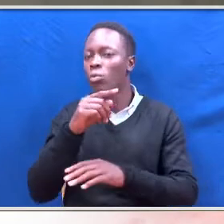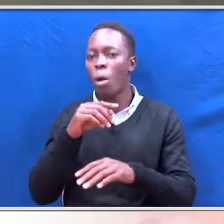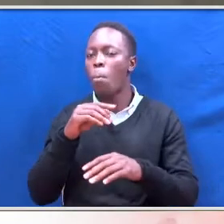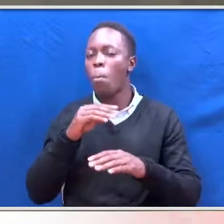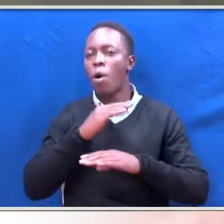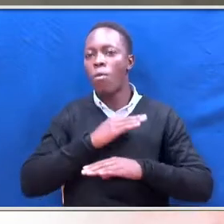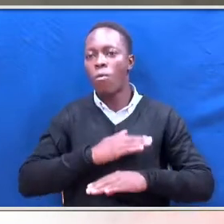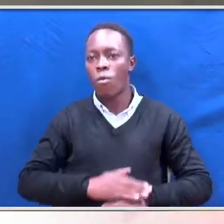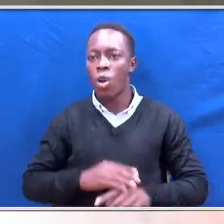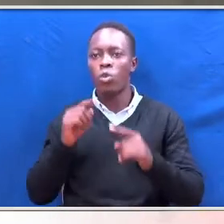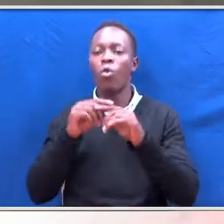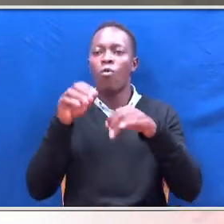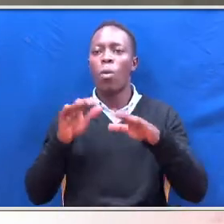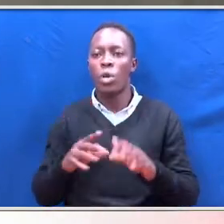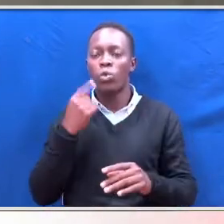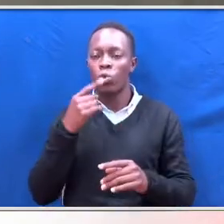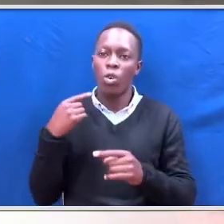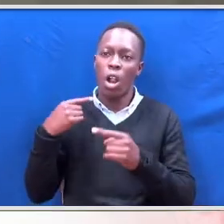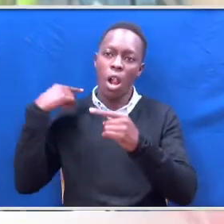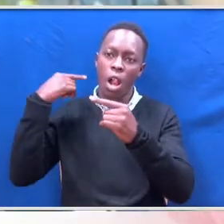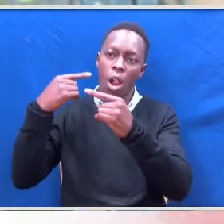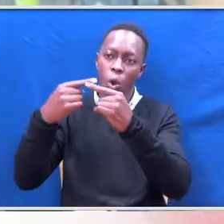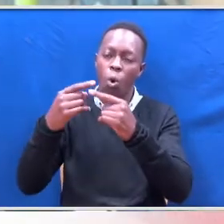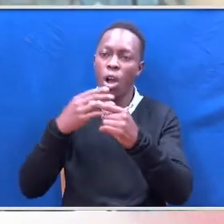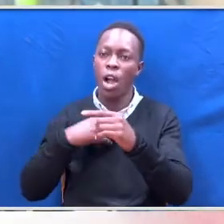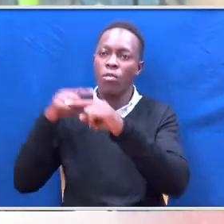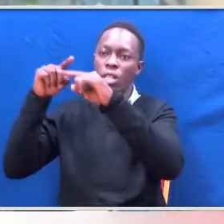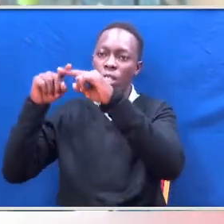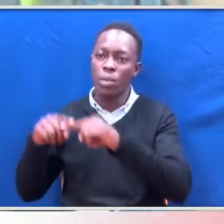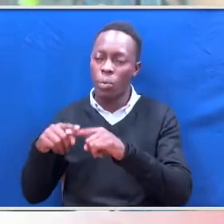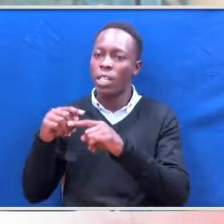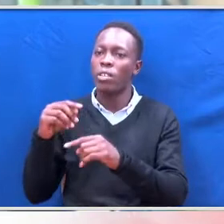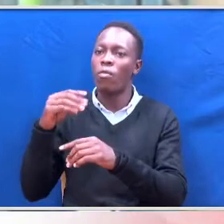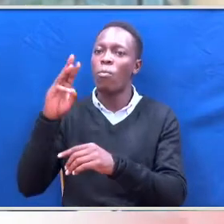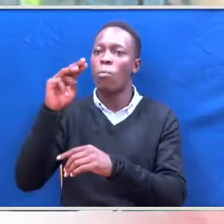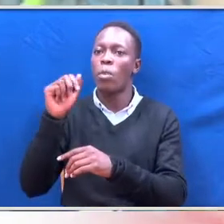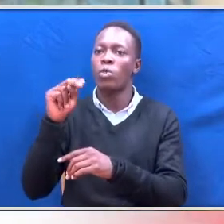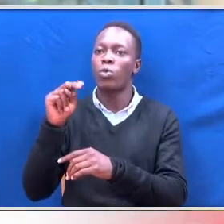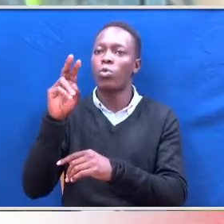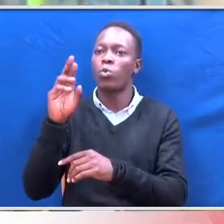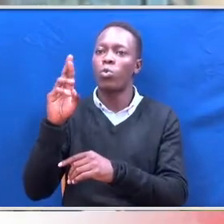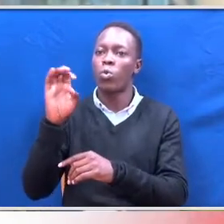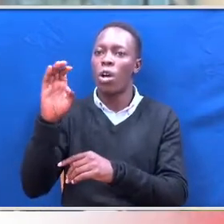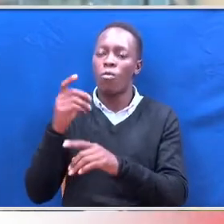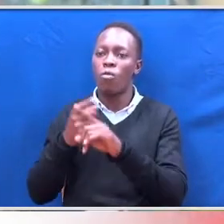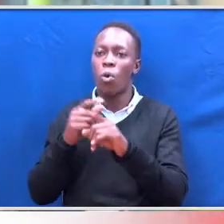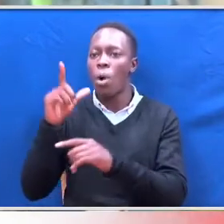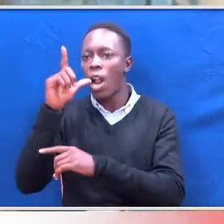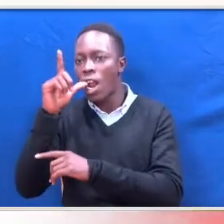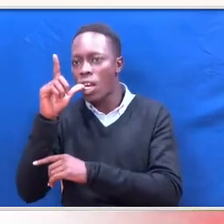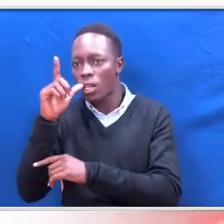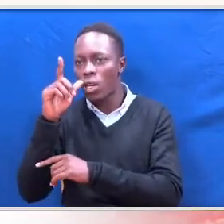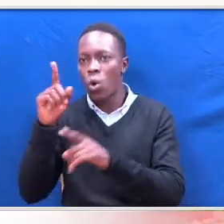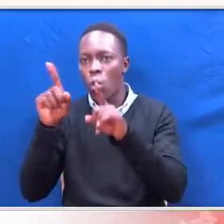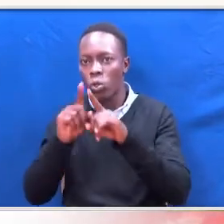Kenyan farmers who for decades have relied on fertilizers from Brazil, which at some point failed to meet their expectations. We're going to be